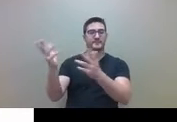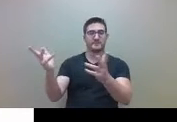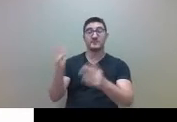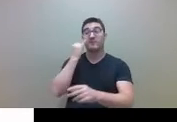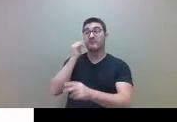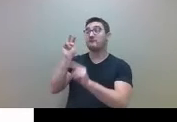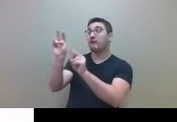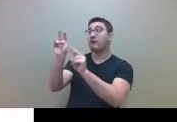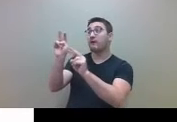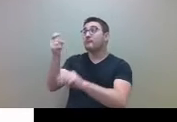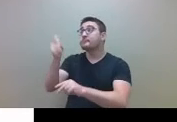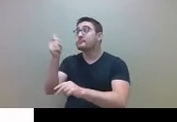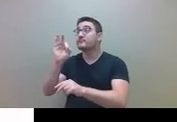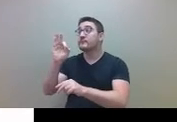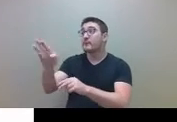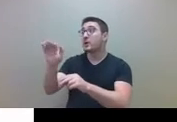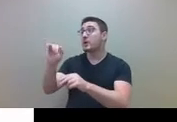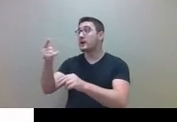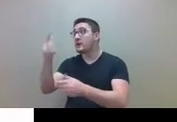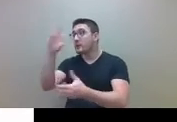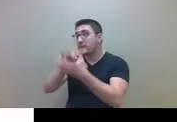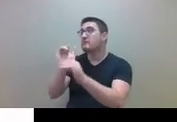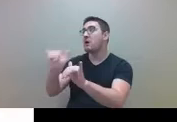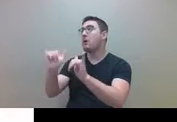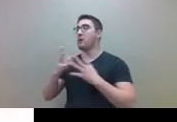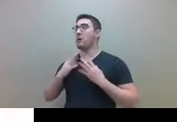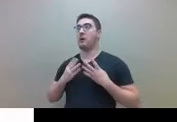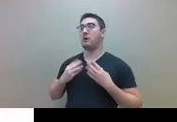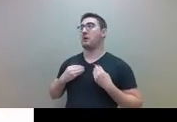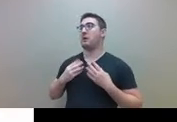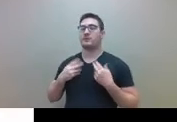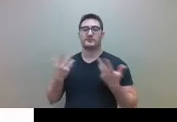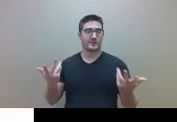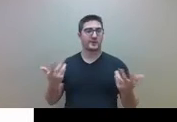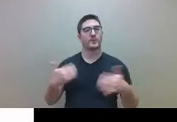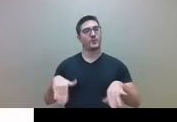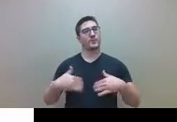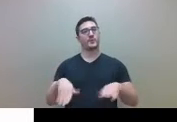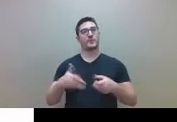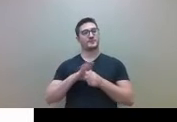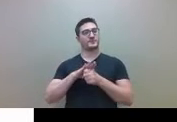stress when we're getting information from wrong sources, okay?